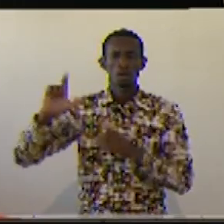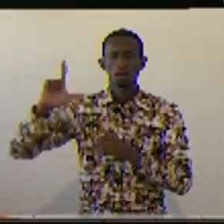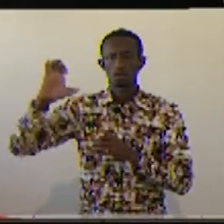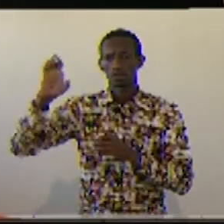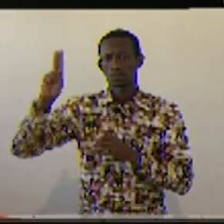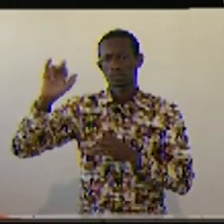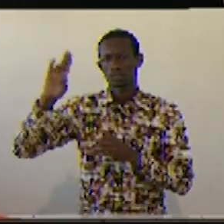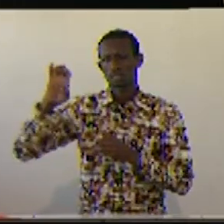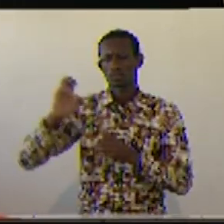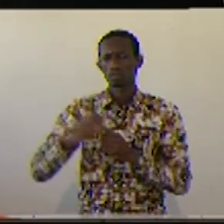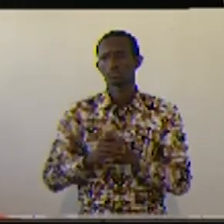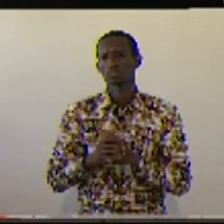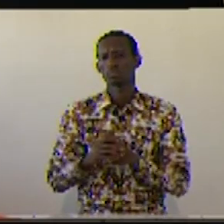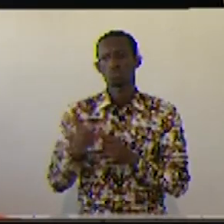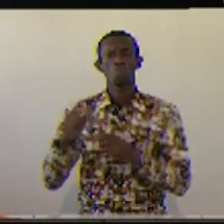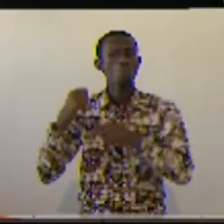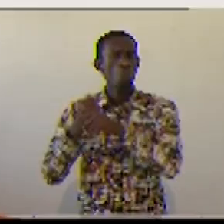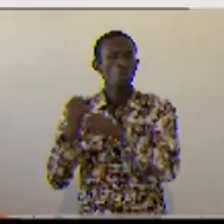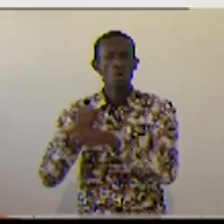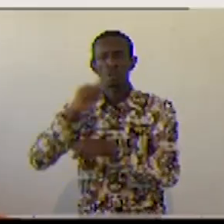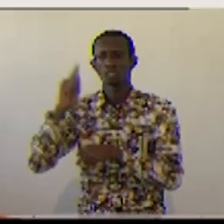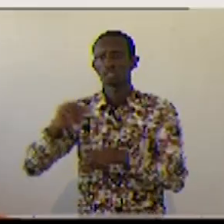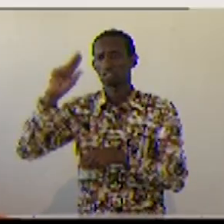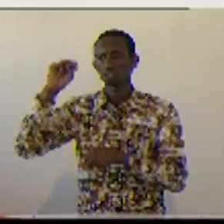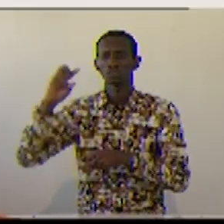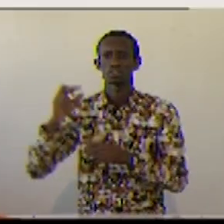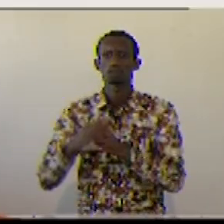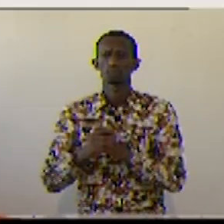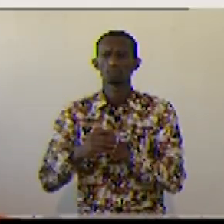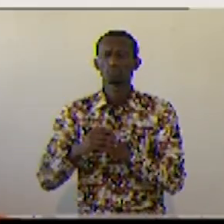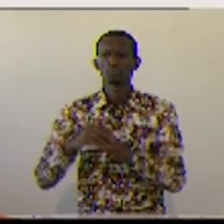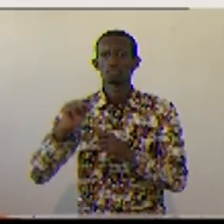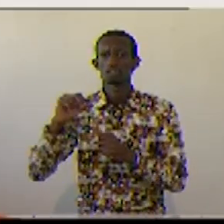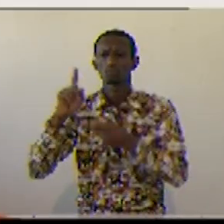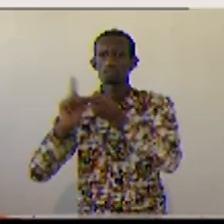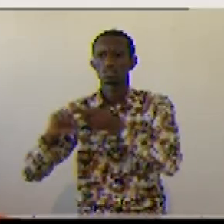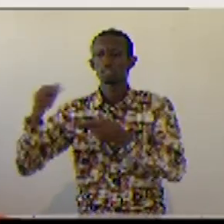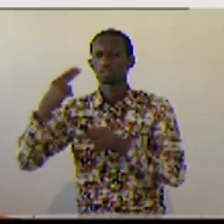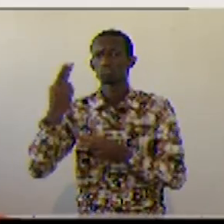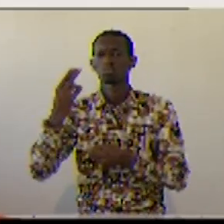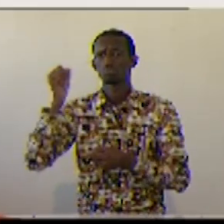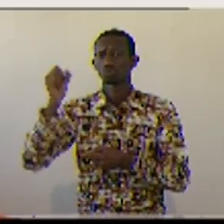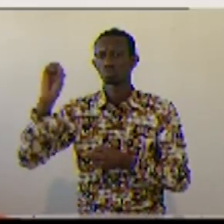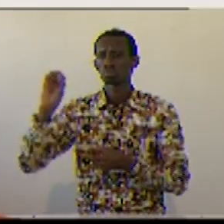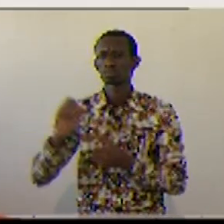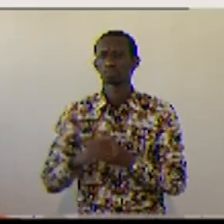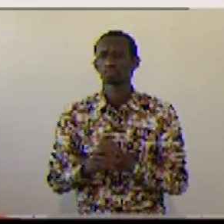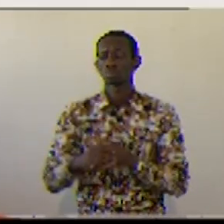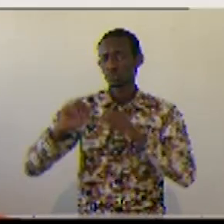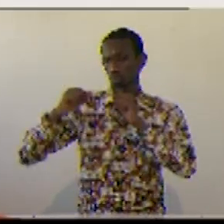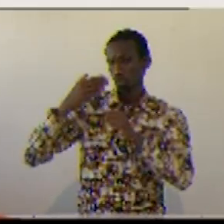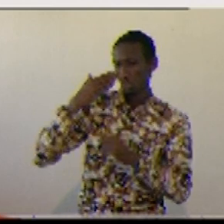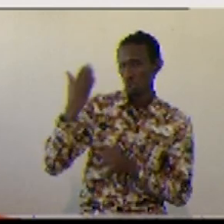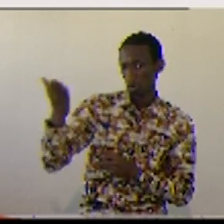acid, we produce zinc sulfate plus hydrogen gas. you can see